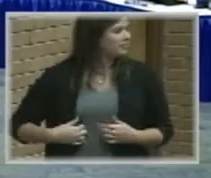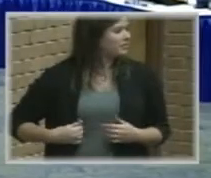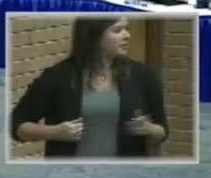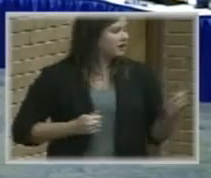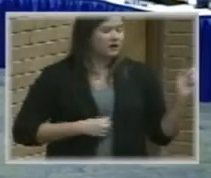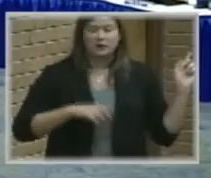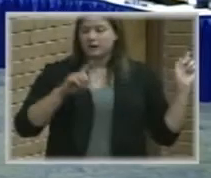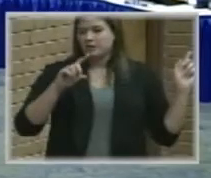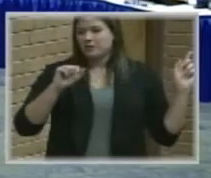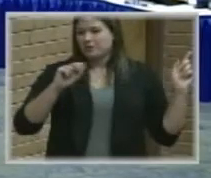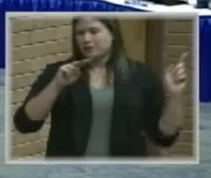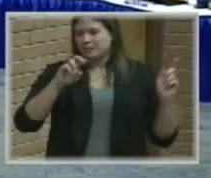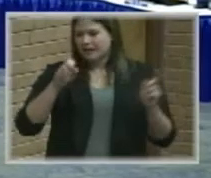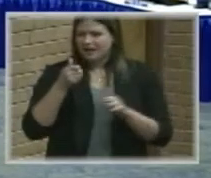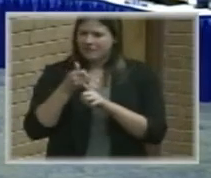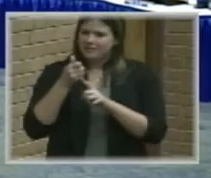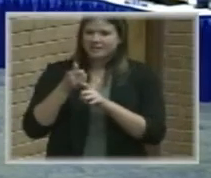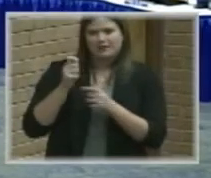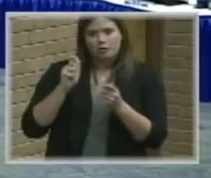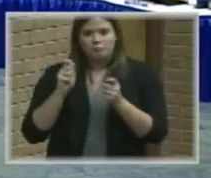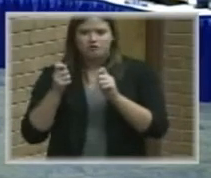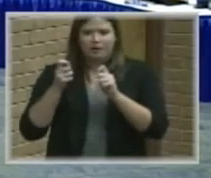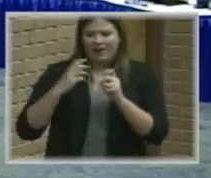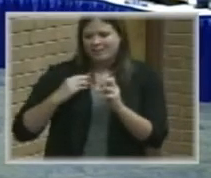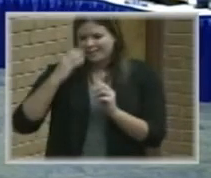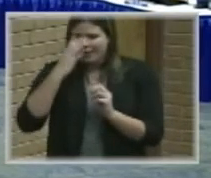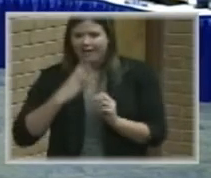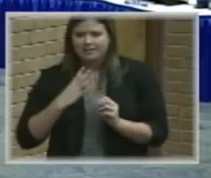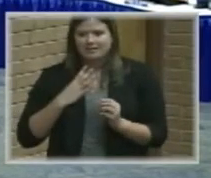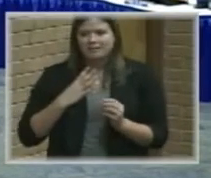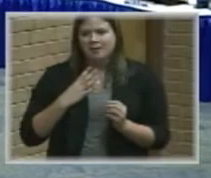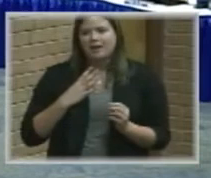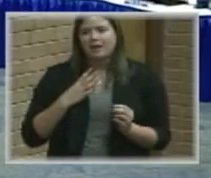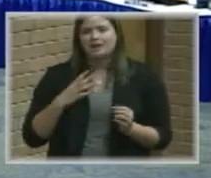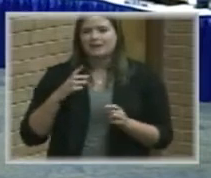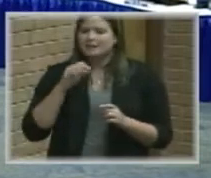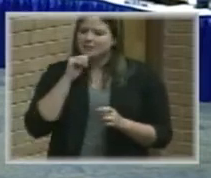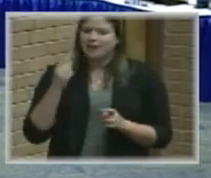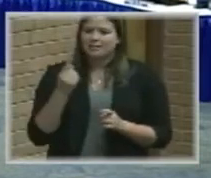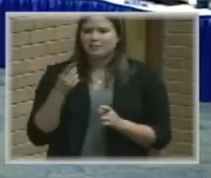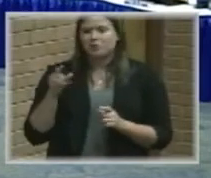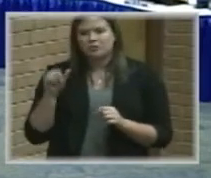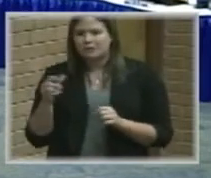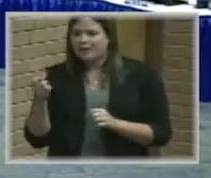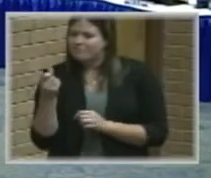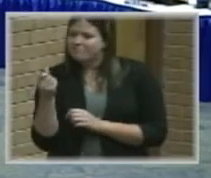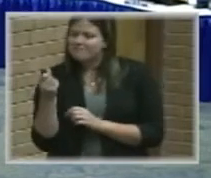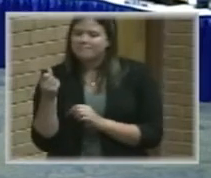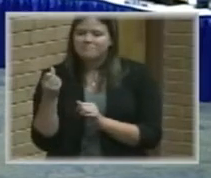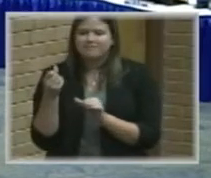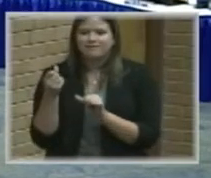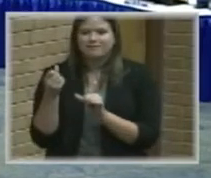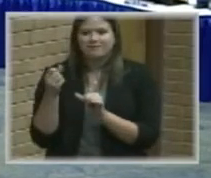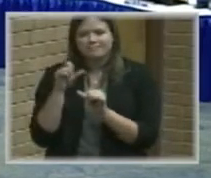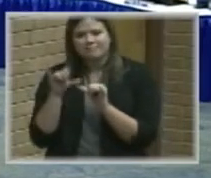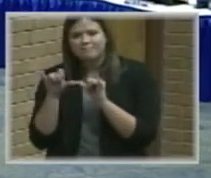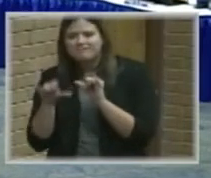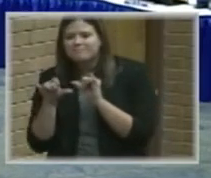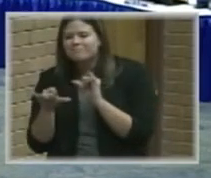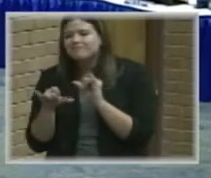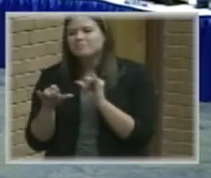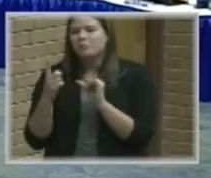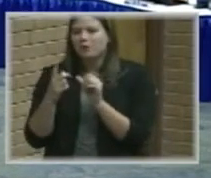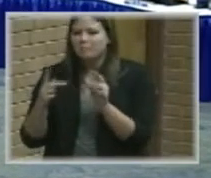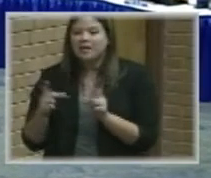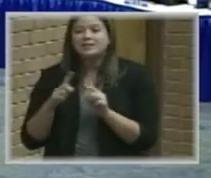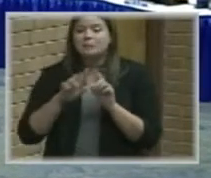man. He is definitely not someone you can pigeonhole, but your office,